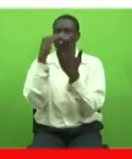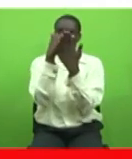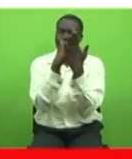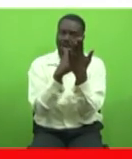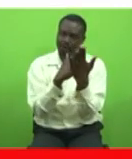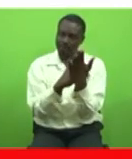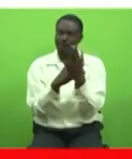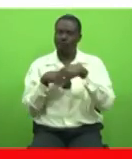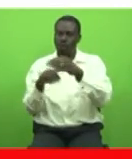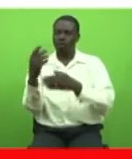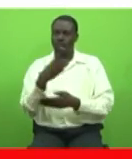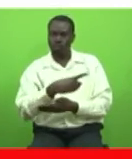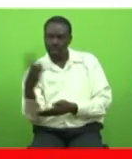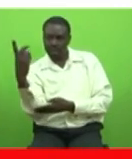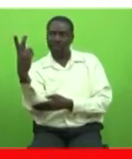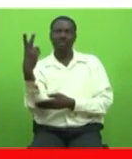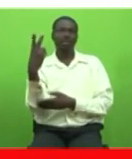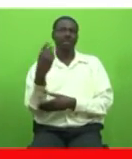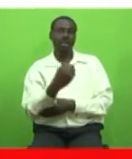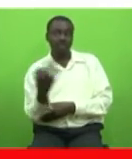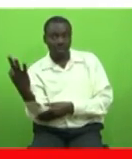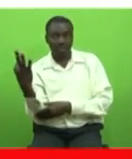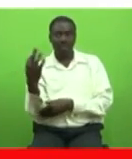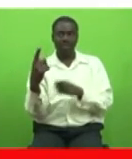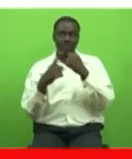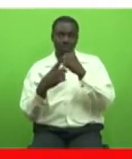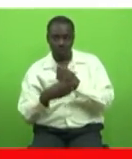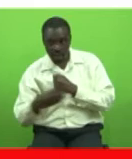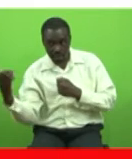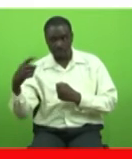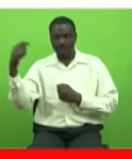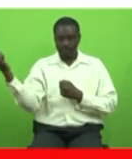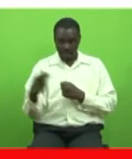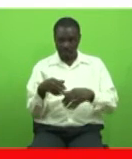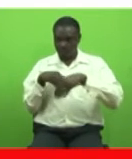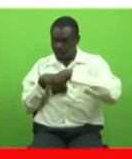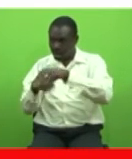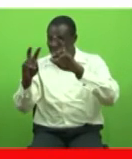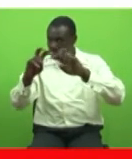weeks, 6 weeks, 3 months. EC should be given within